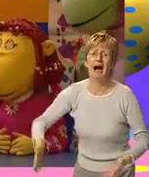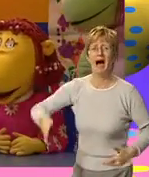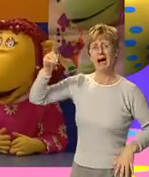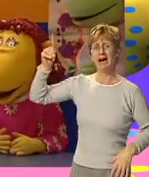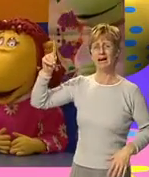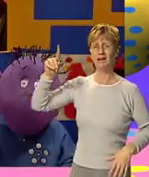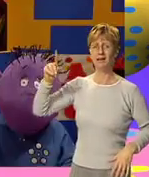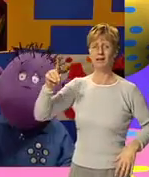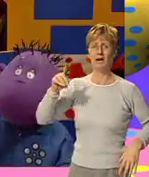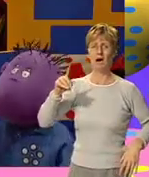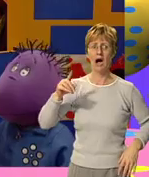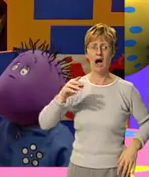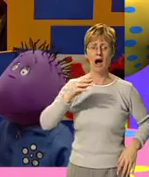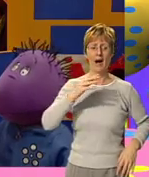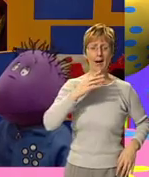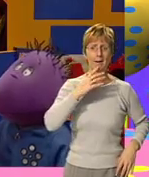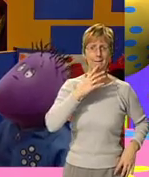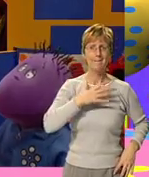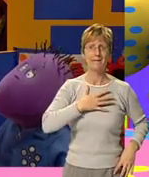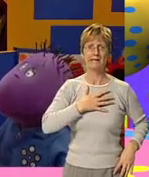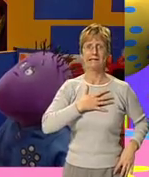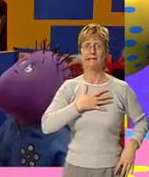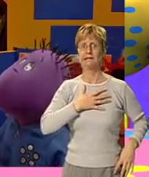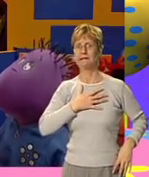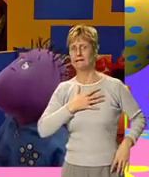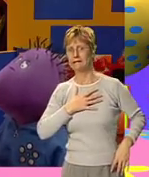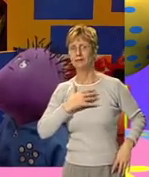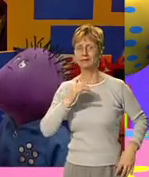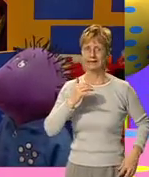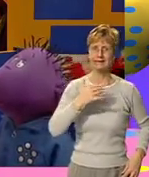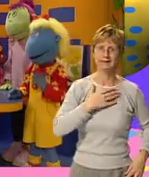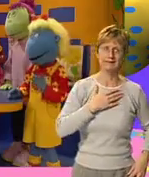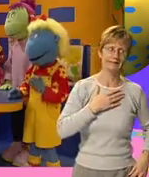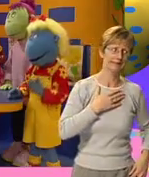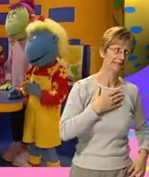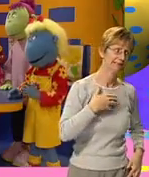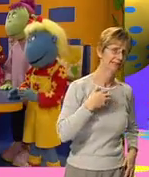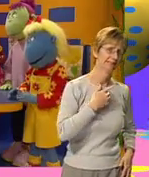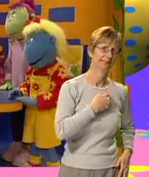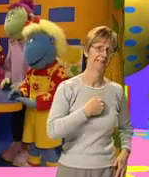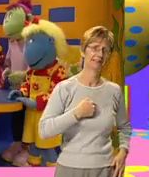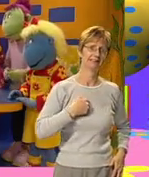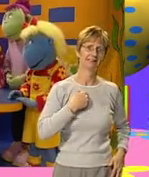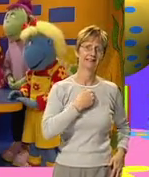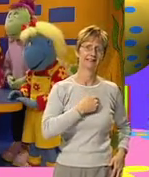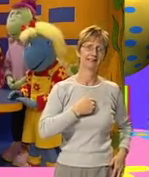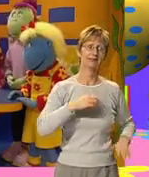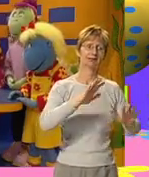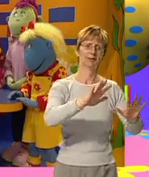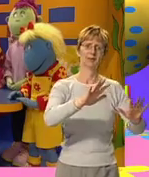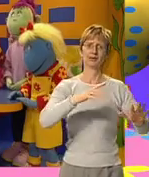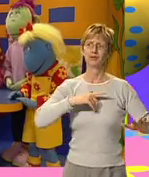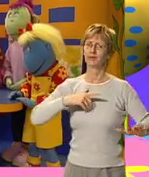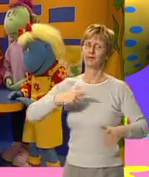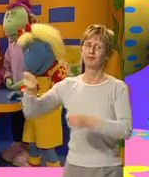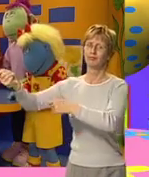that. Oh, well, I suppose it could have been. Sorry.